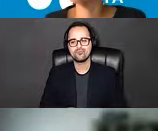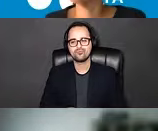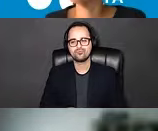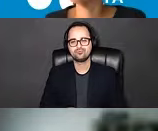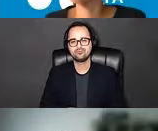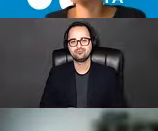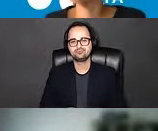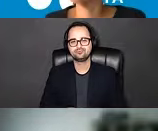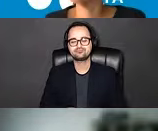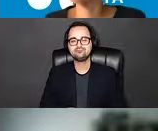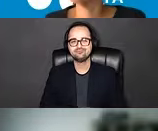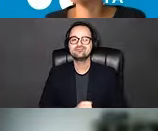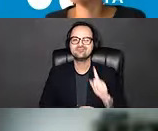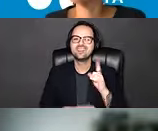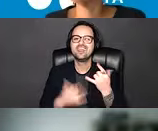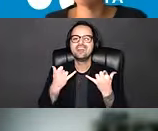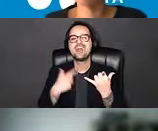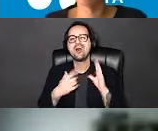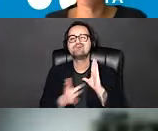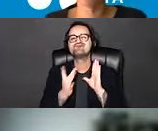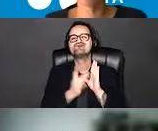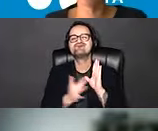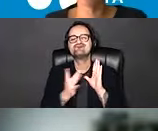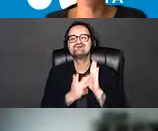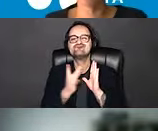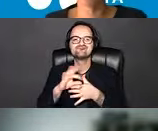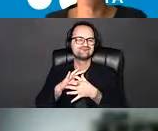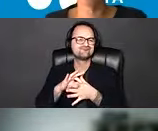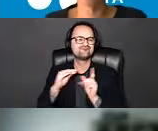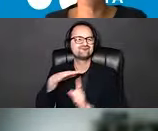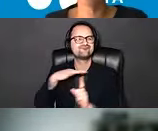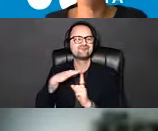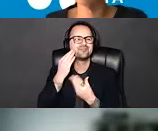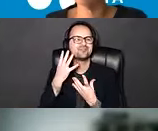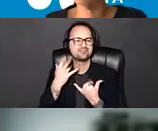So now we'll go through some of the contextual information.